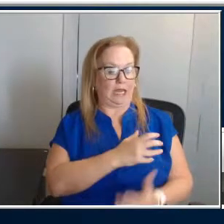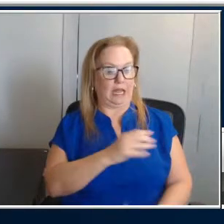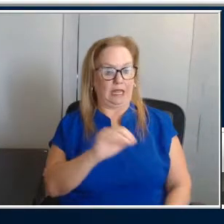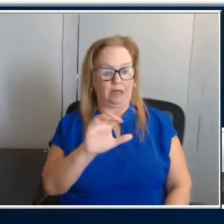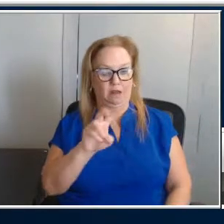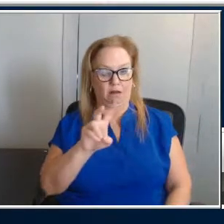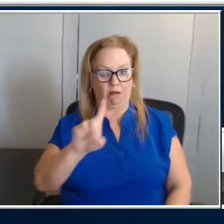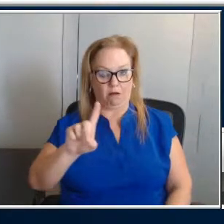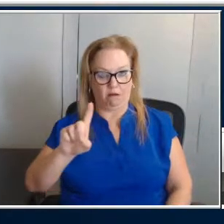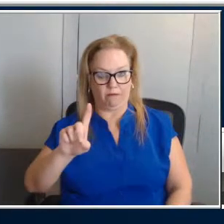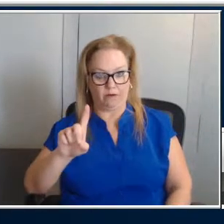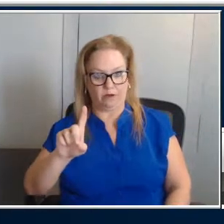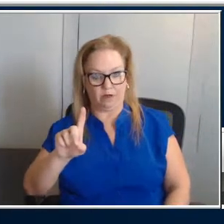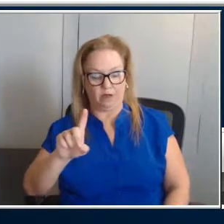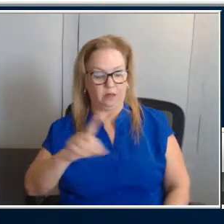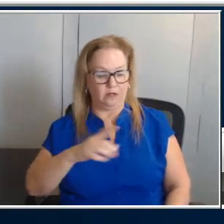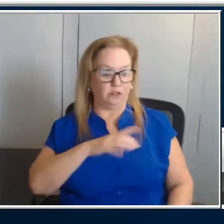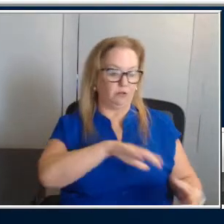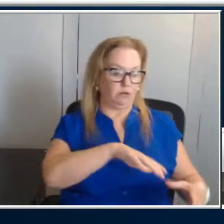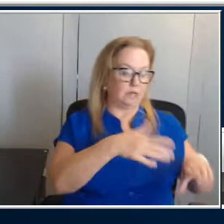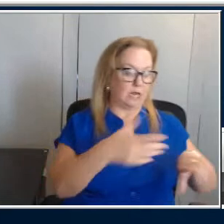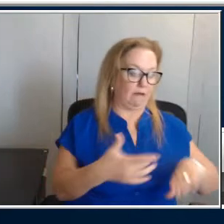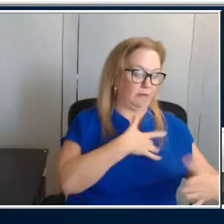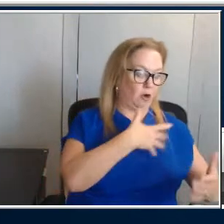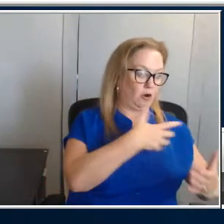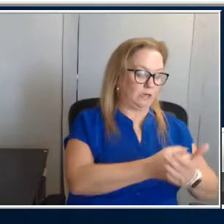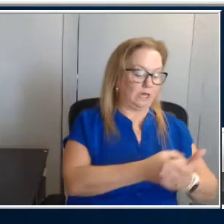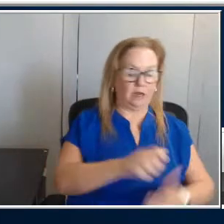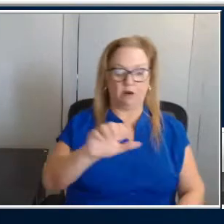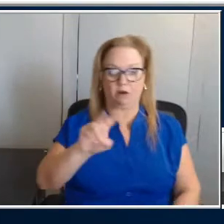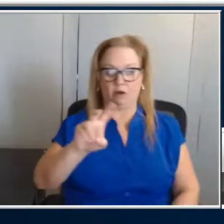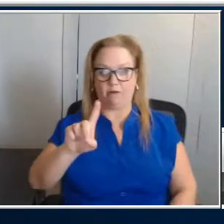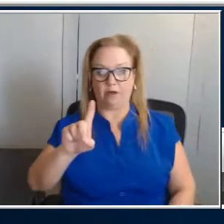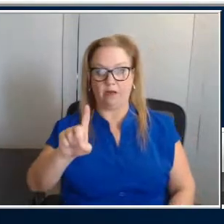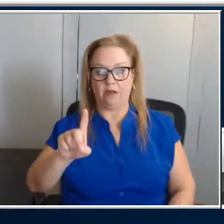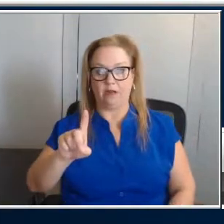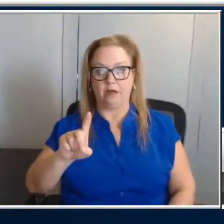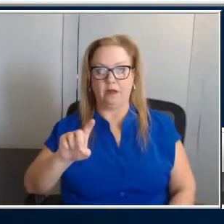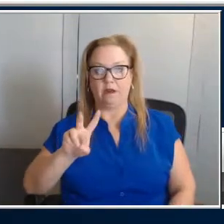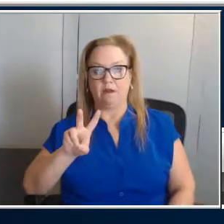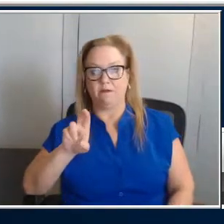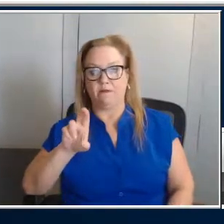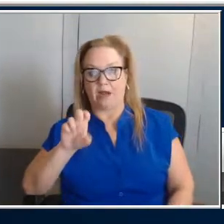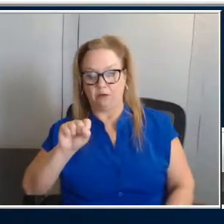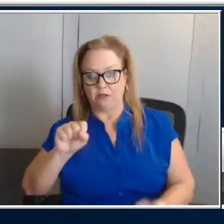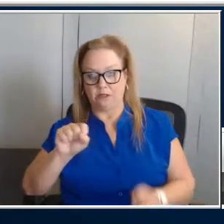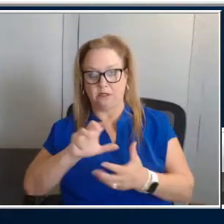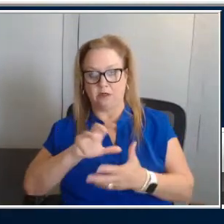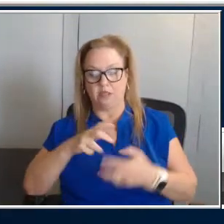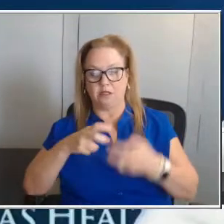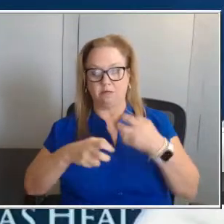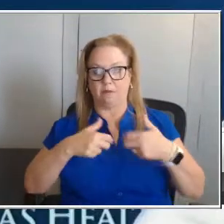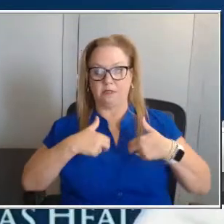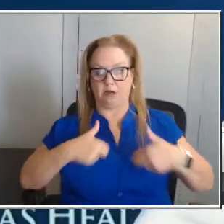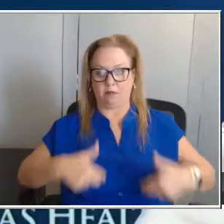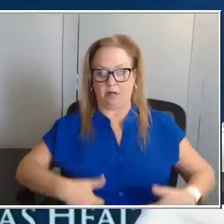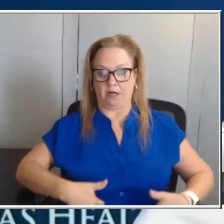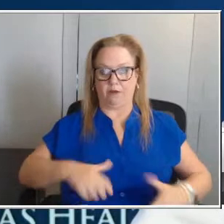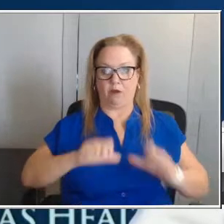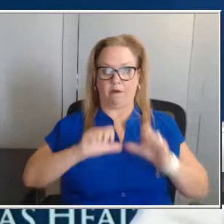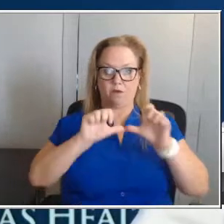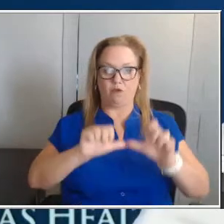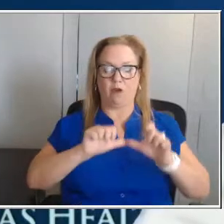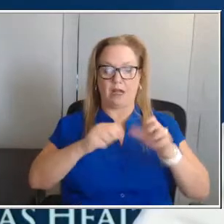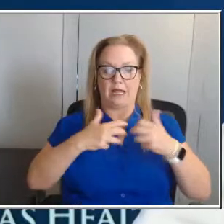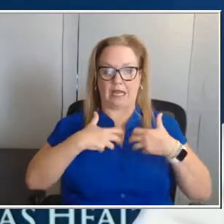well, did you die from the heart attack or did you die from COVID? Here's what we know. Viruses cause lots of problems inside our body. And we know if you have chronic health conditions,